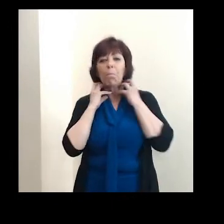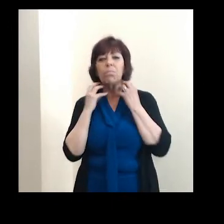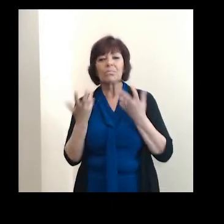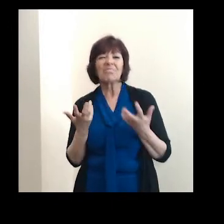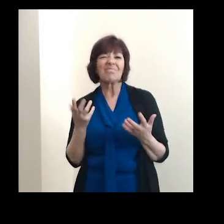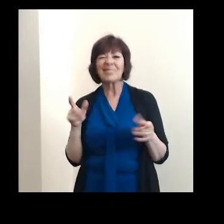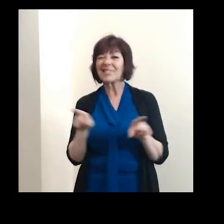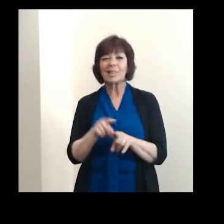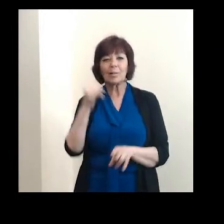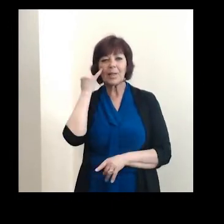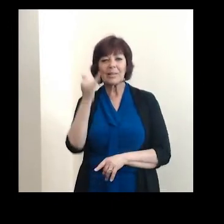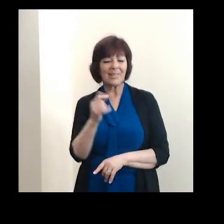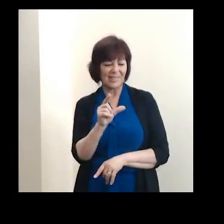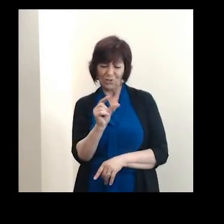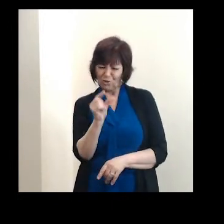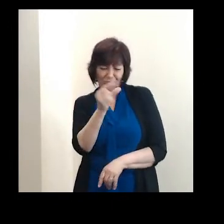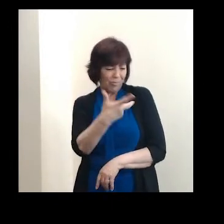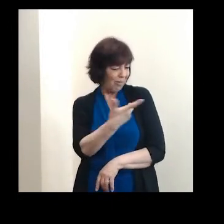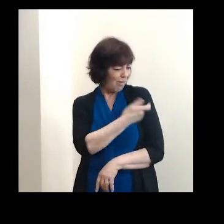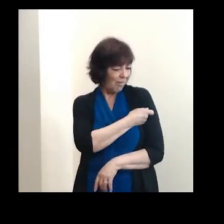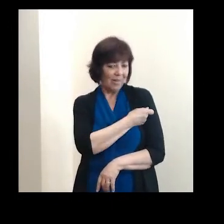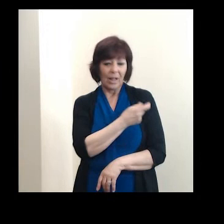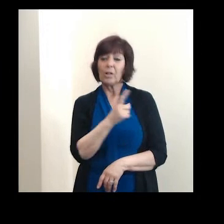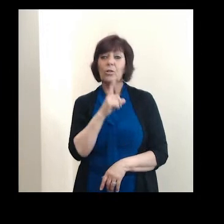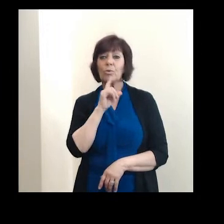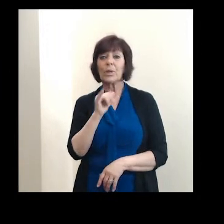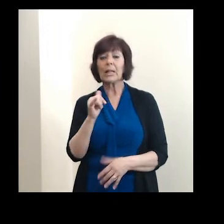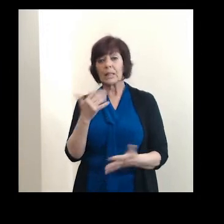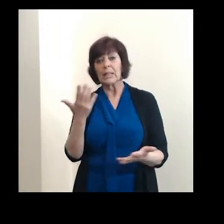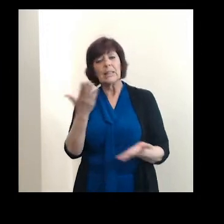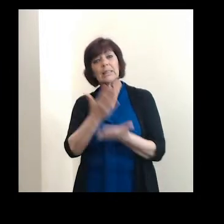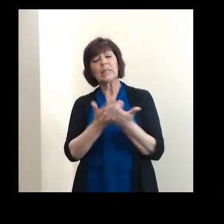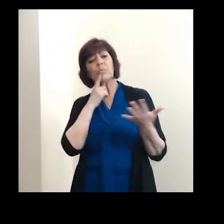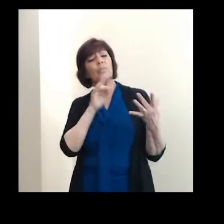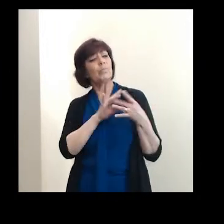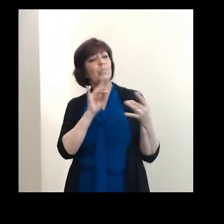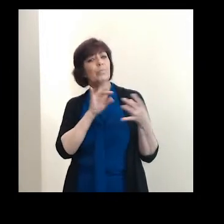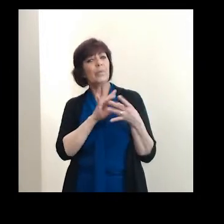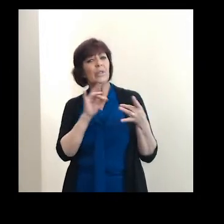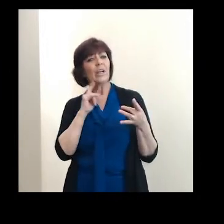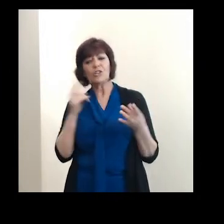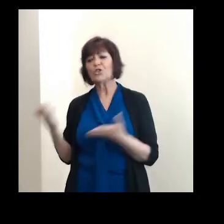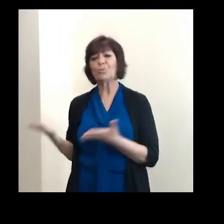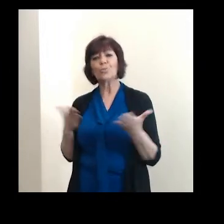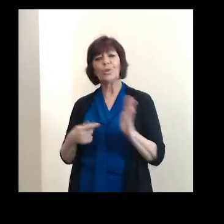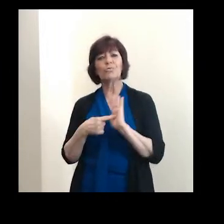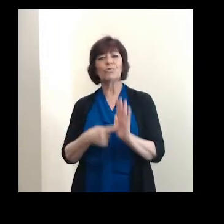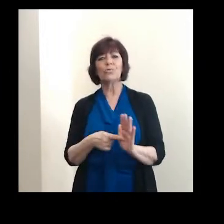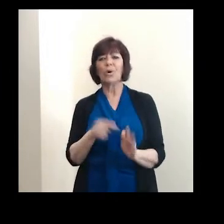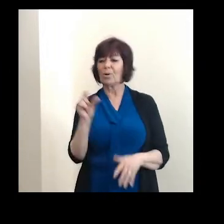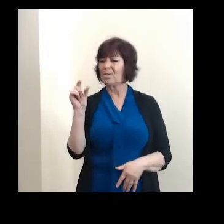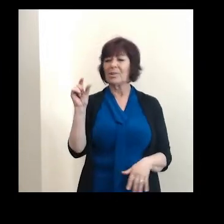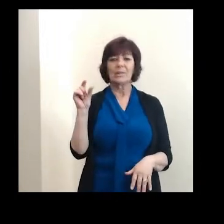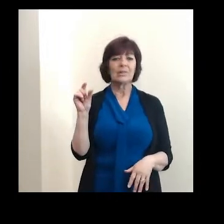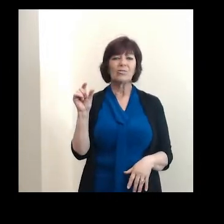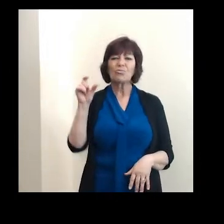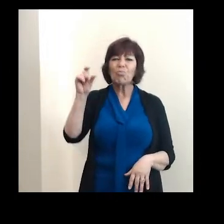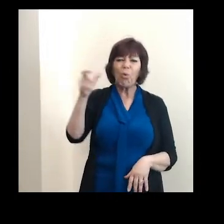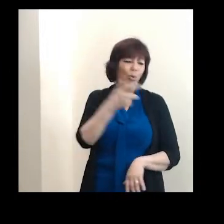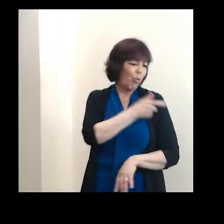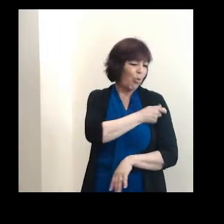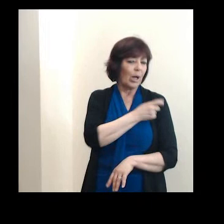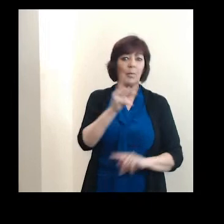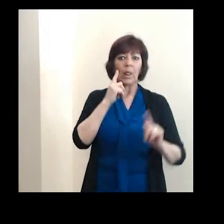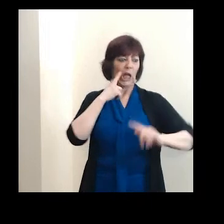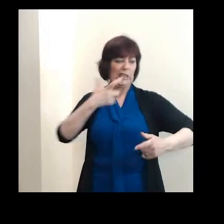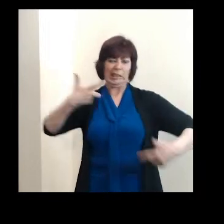The syringe is tiny. I mean, I actually had a good point. Somebody brought up, said I should probably bring in show you the needle, because people